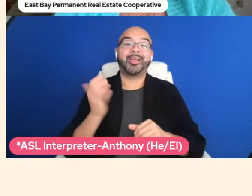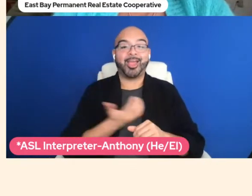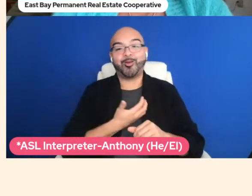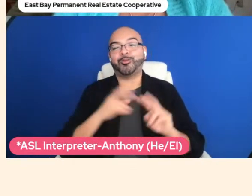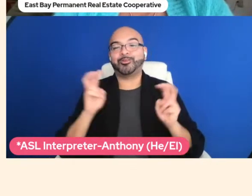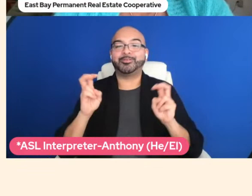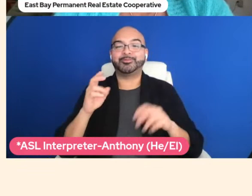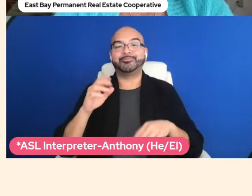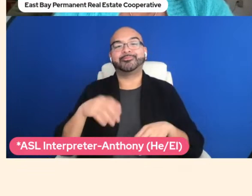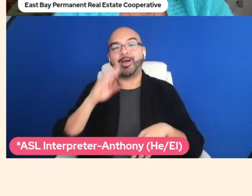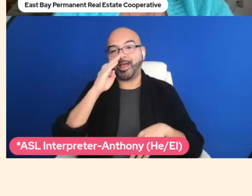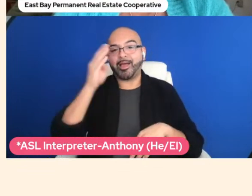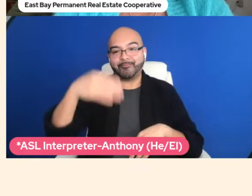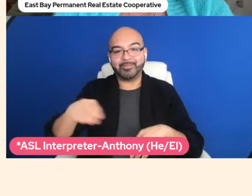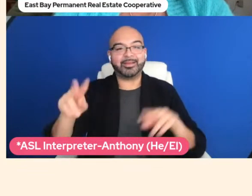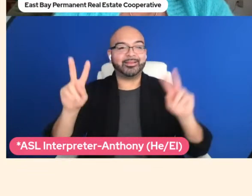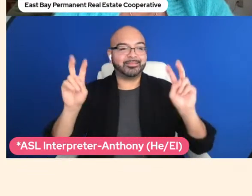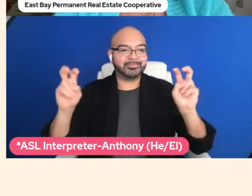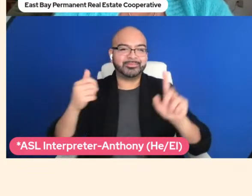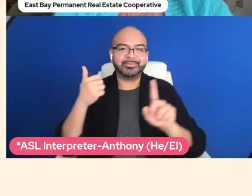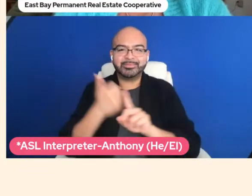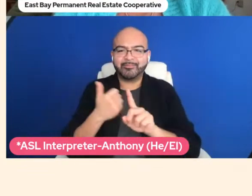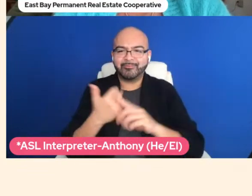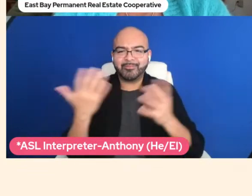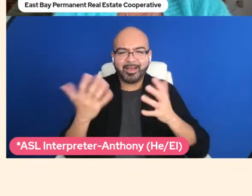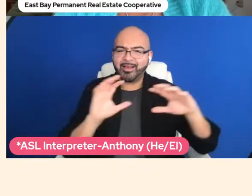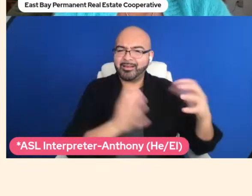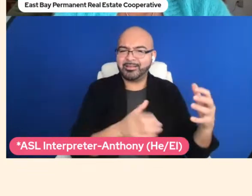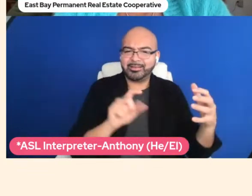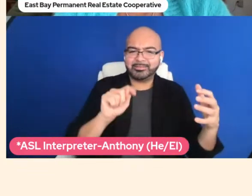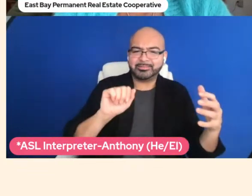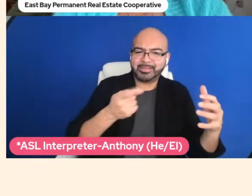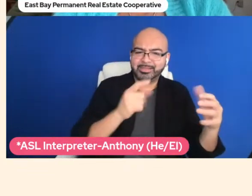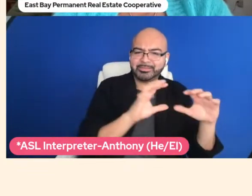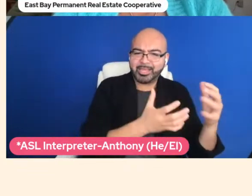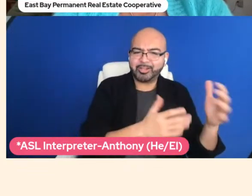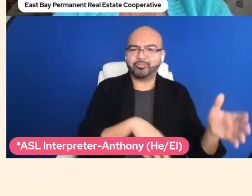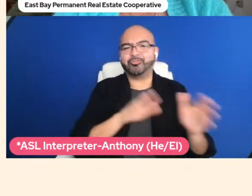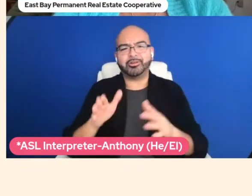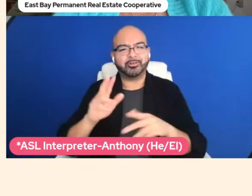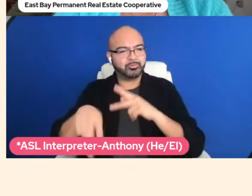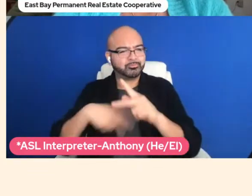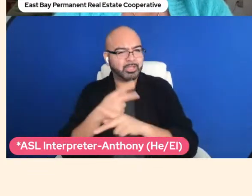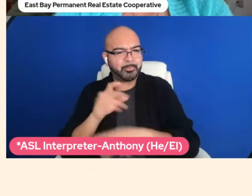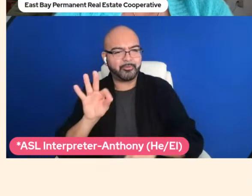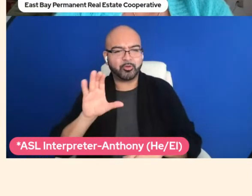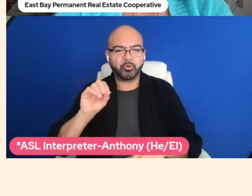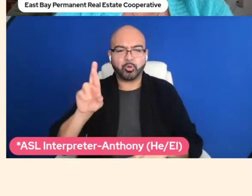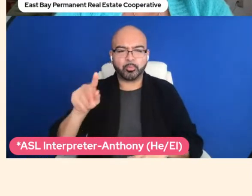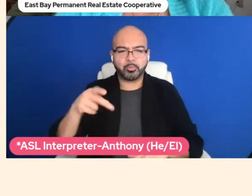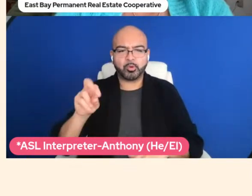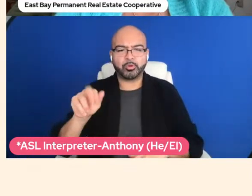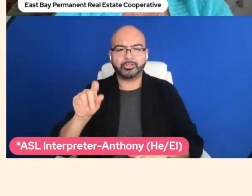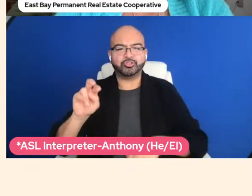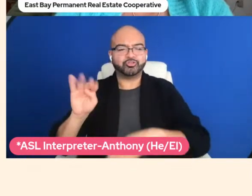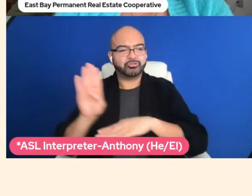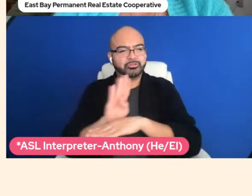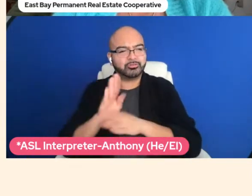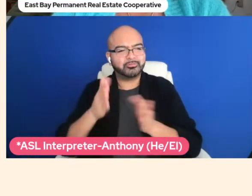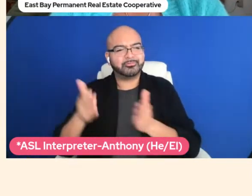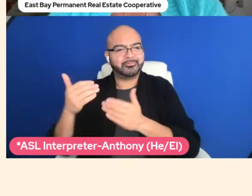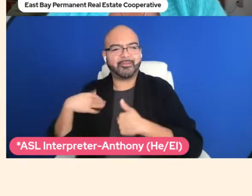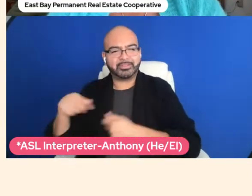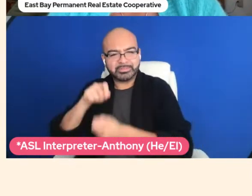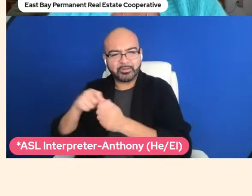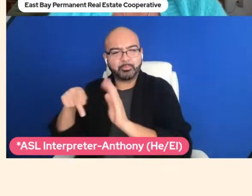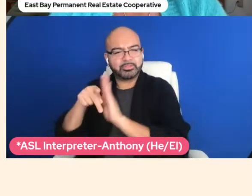elephant. What is it? A tax category, a type of corporation? Does it adhere to a special set of principles?